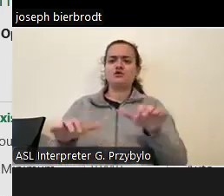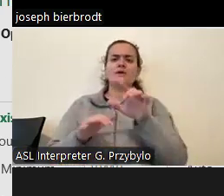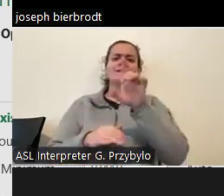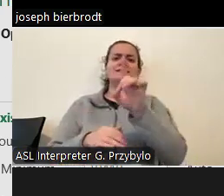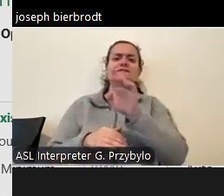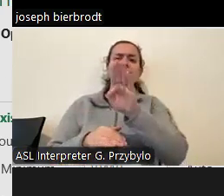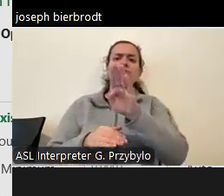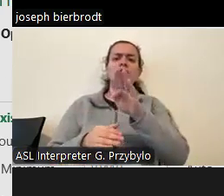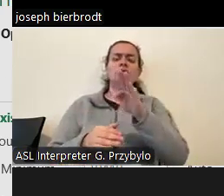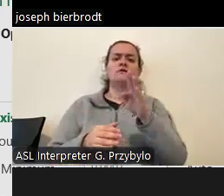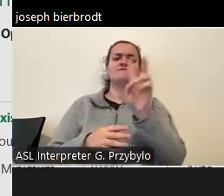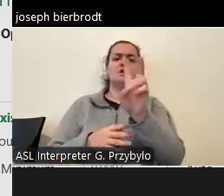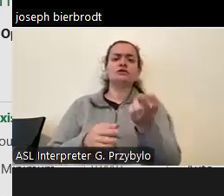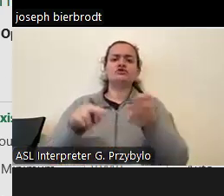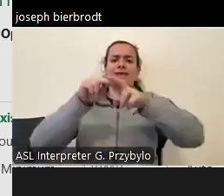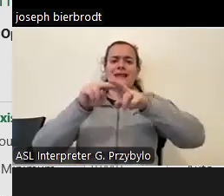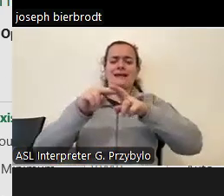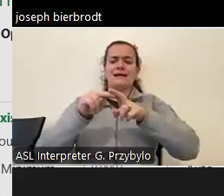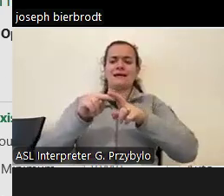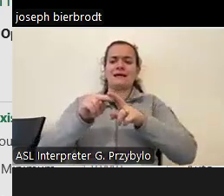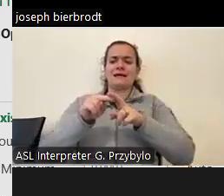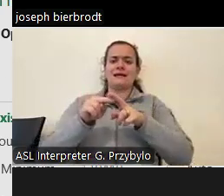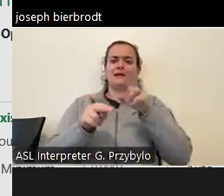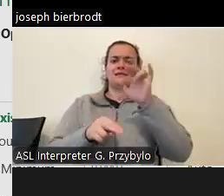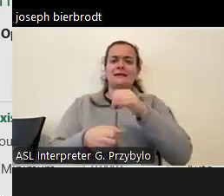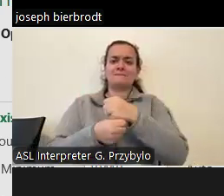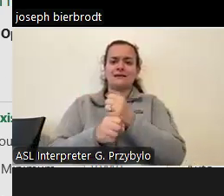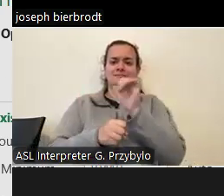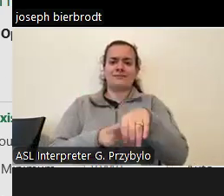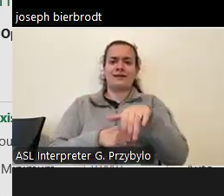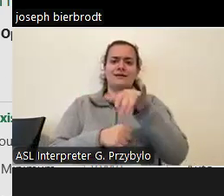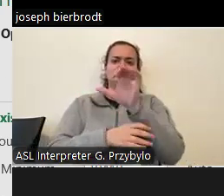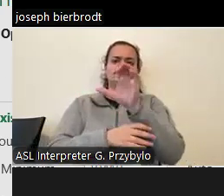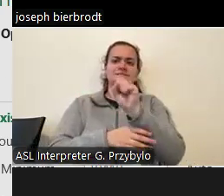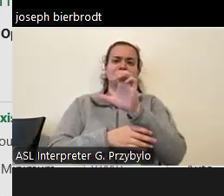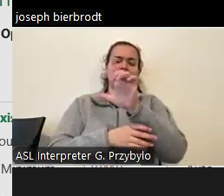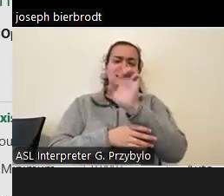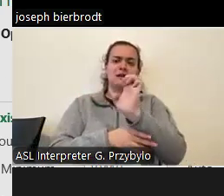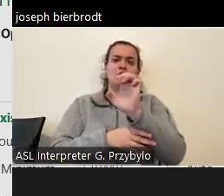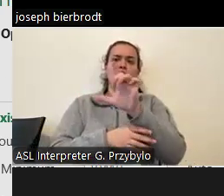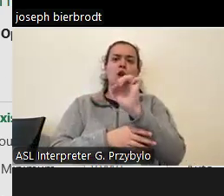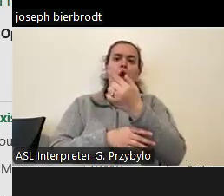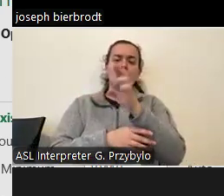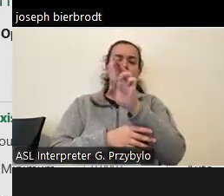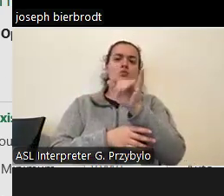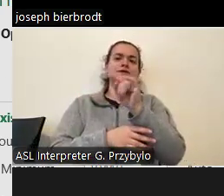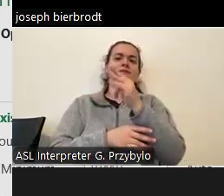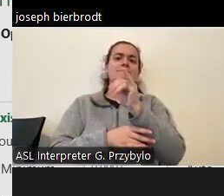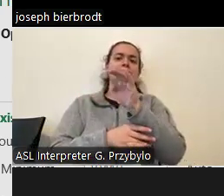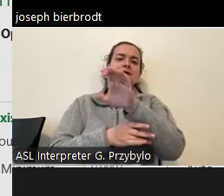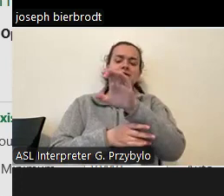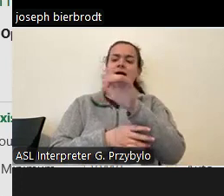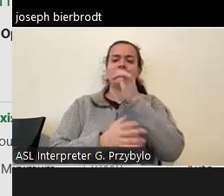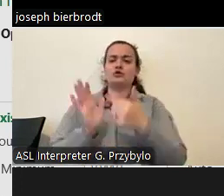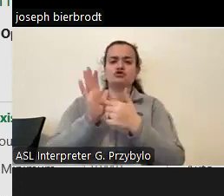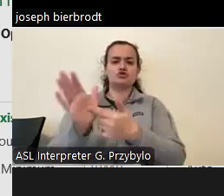voltage gain, that makes that scale logarithmic to begin with. And I'm not going to try and show that on here. It'll probably